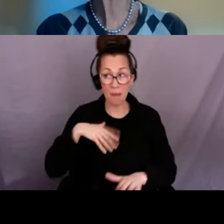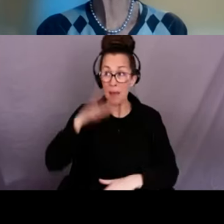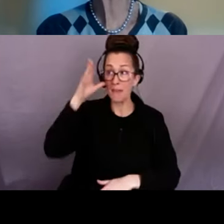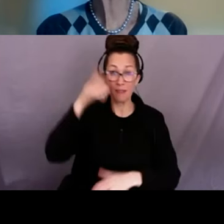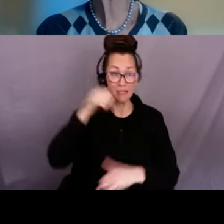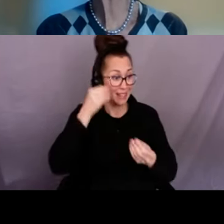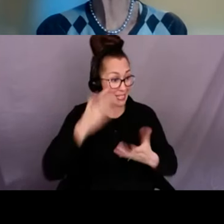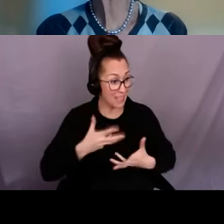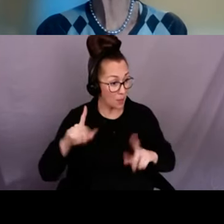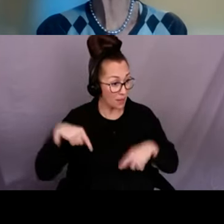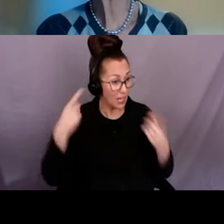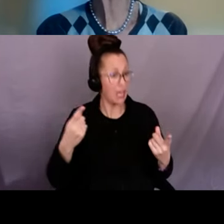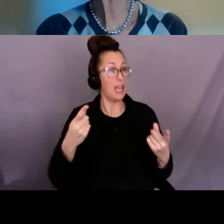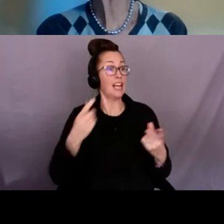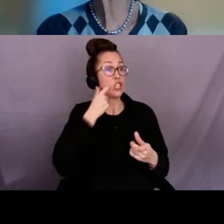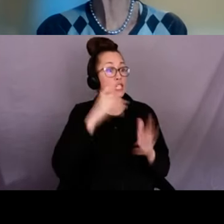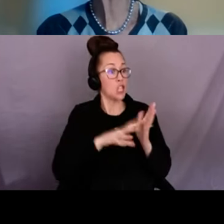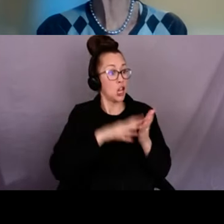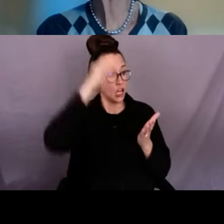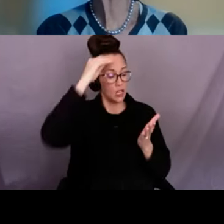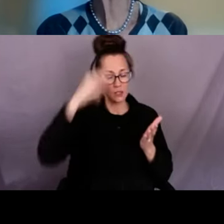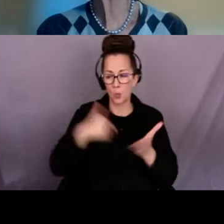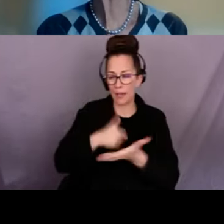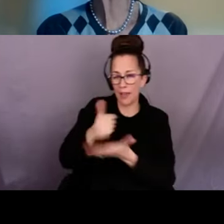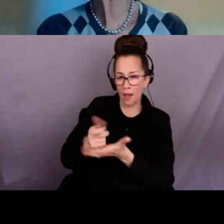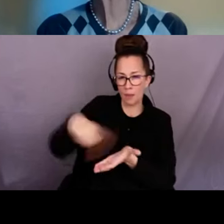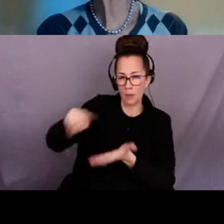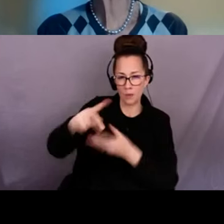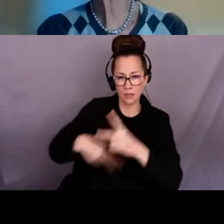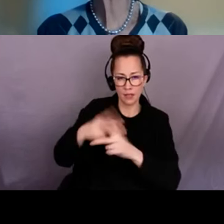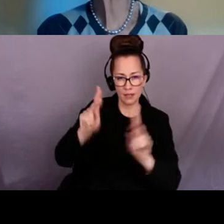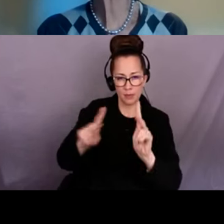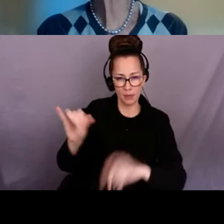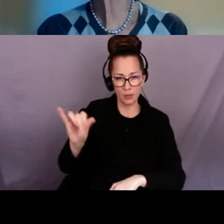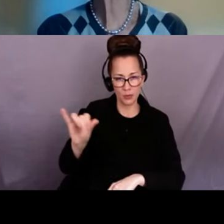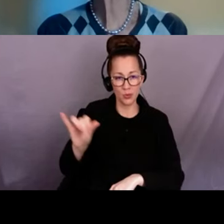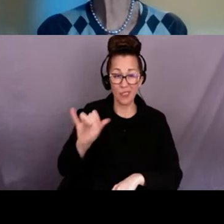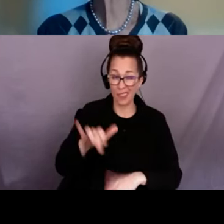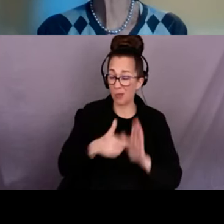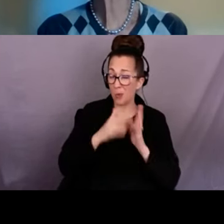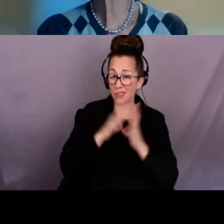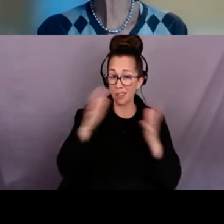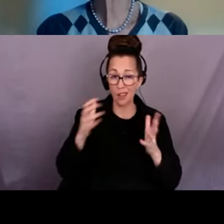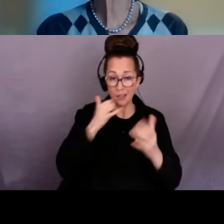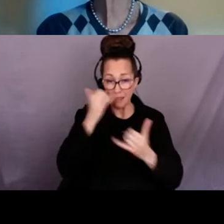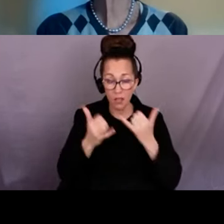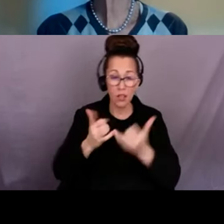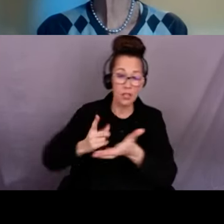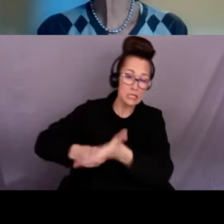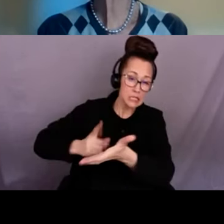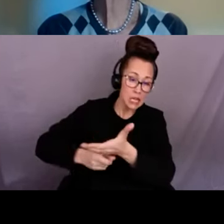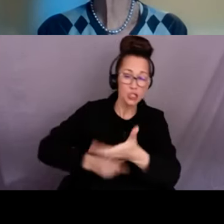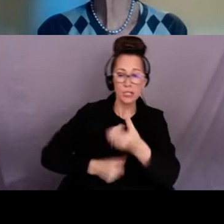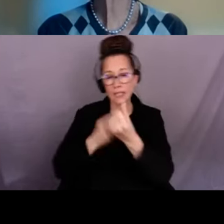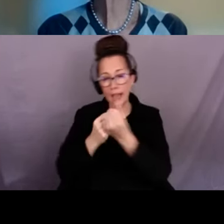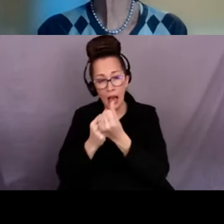them during their lifetime. Those calls require information and assistance, you know, on any number of fronts,